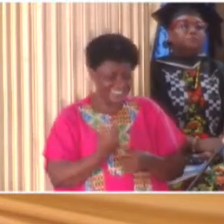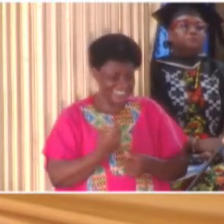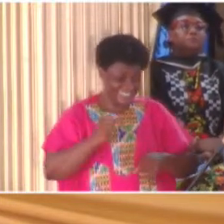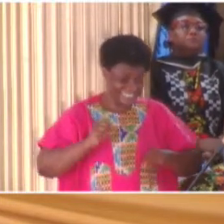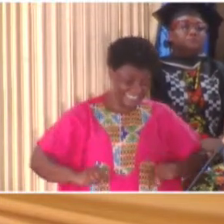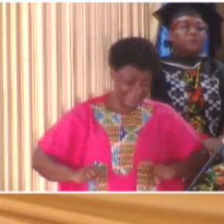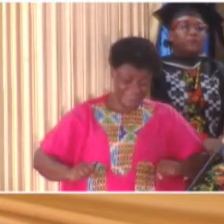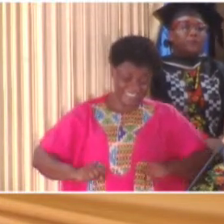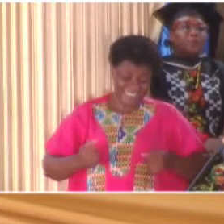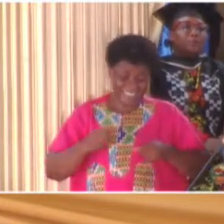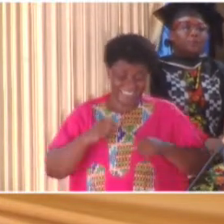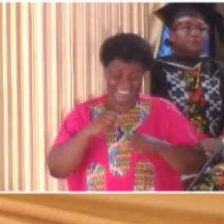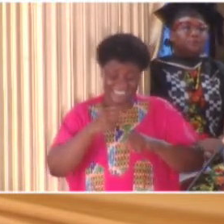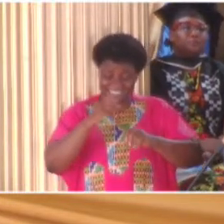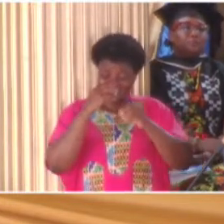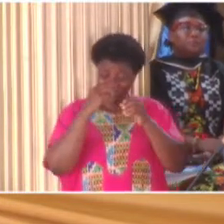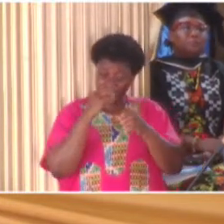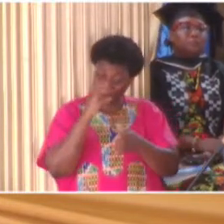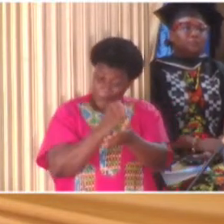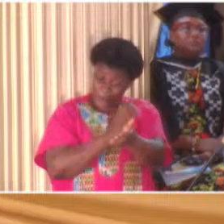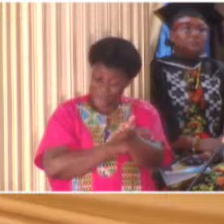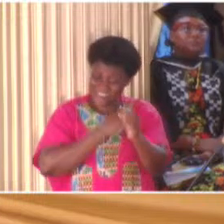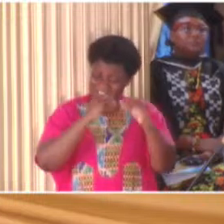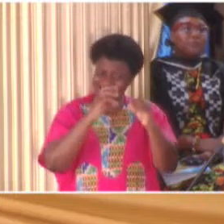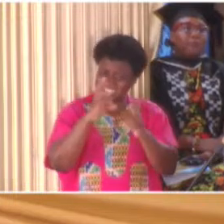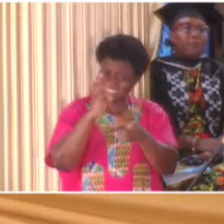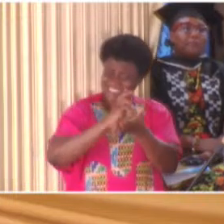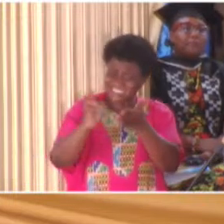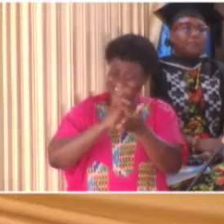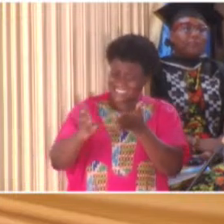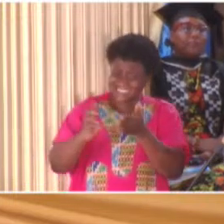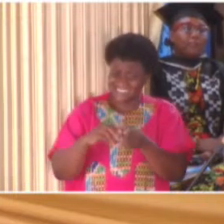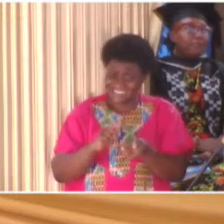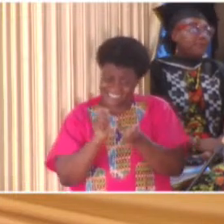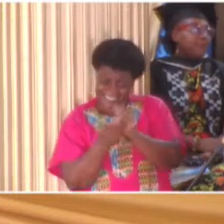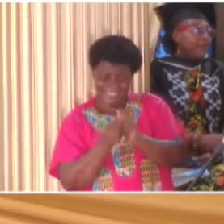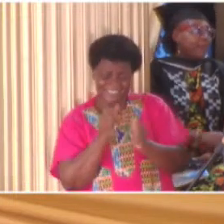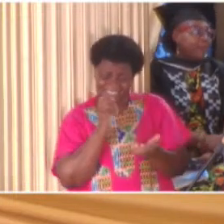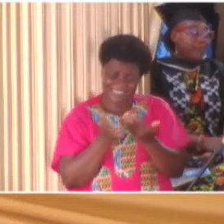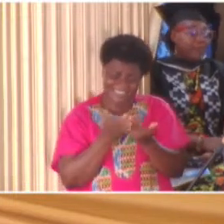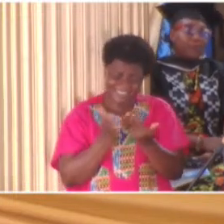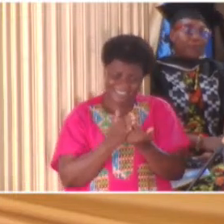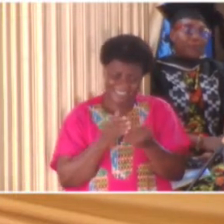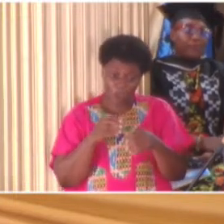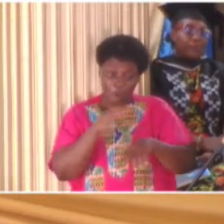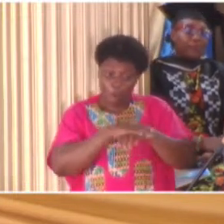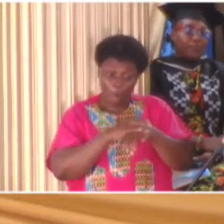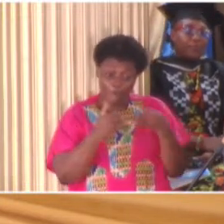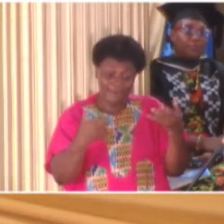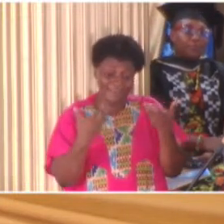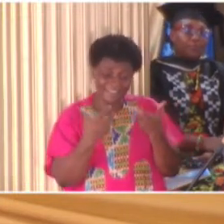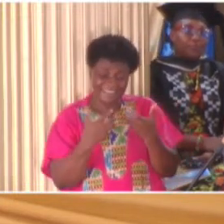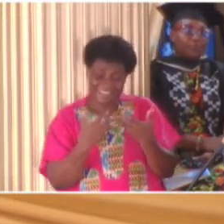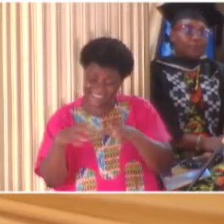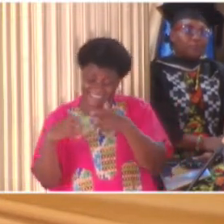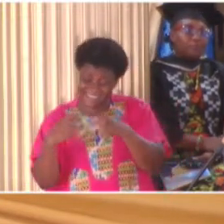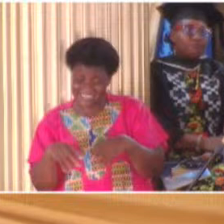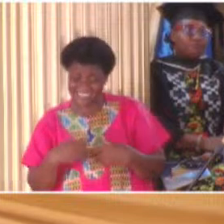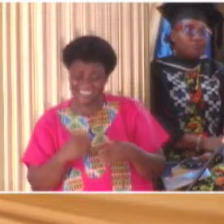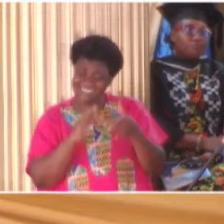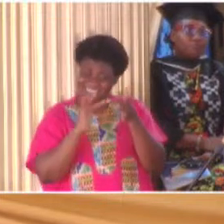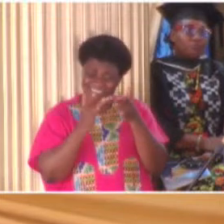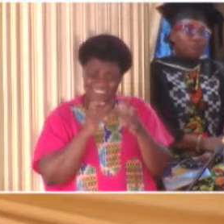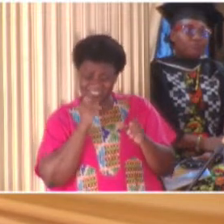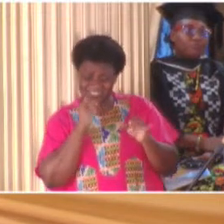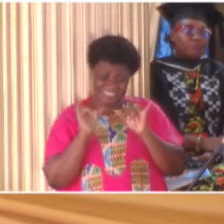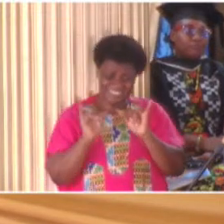weeks. Adapting wasn't easy. We juggled online classes, unstable internet, and the need for